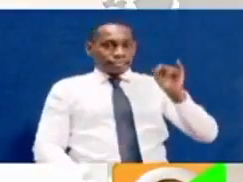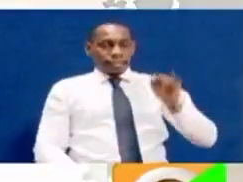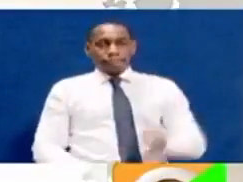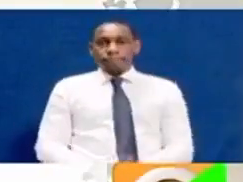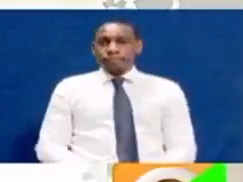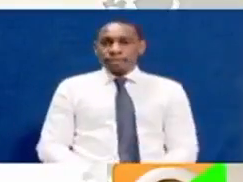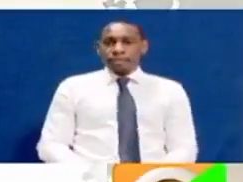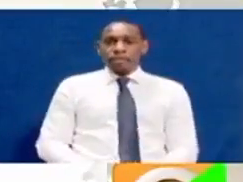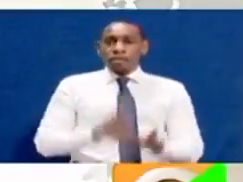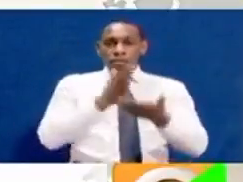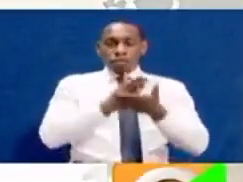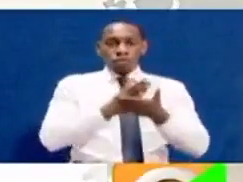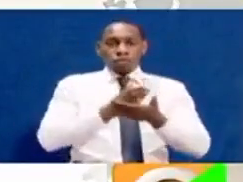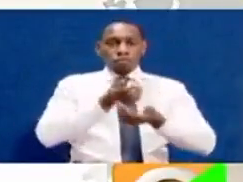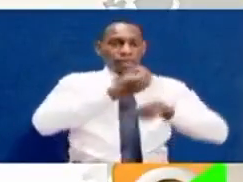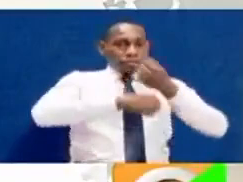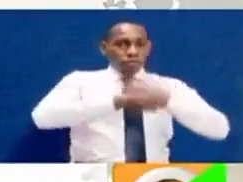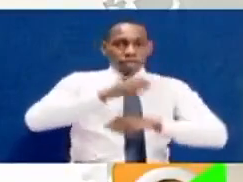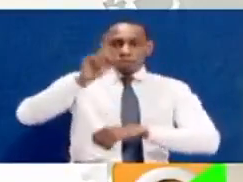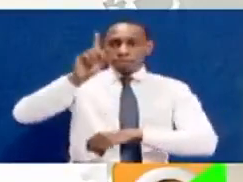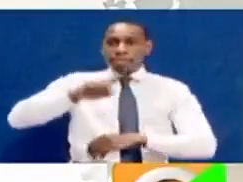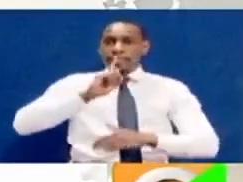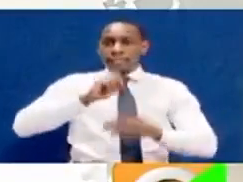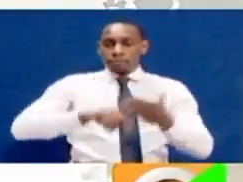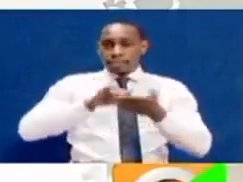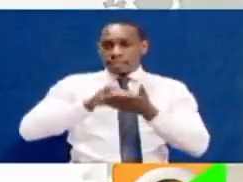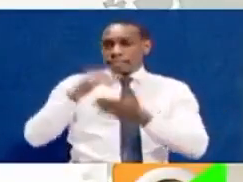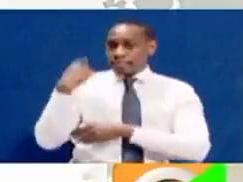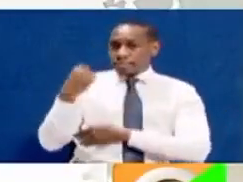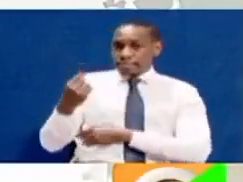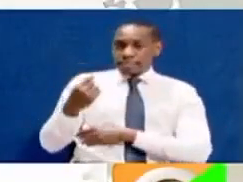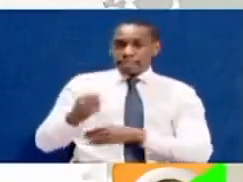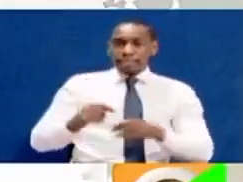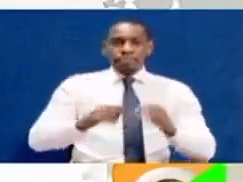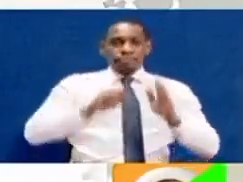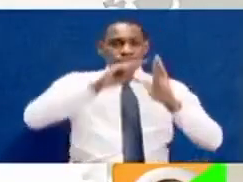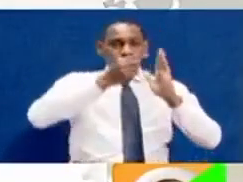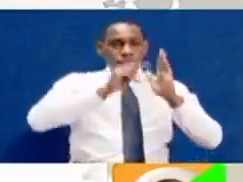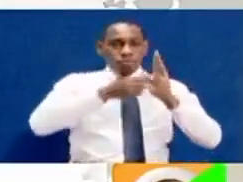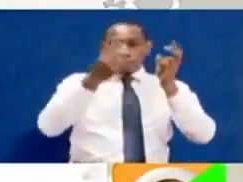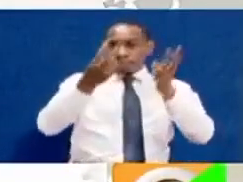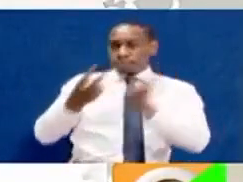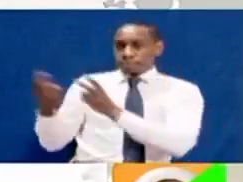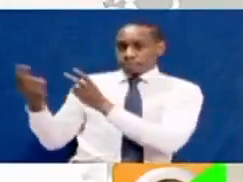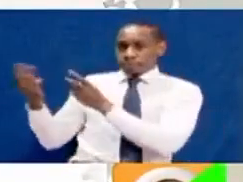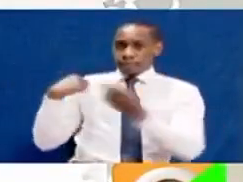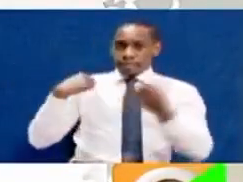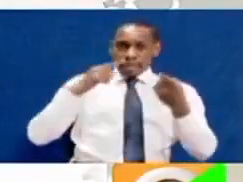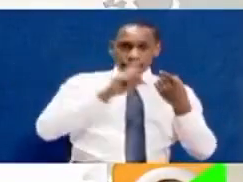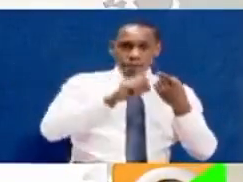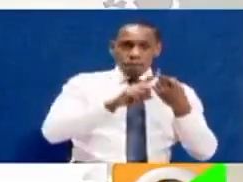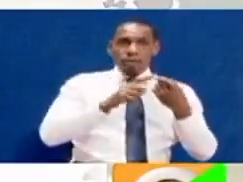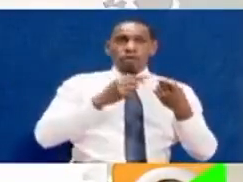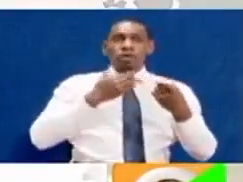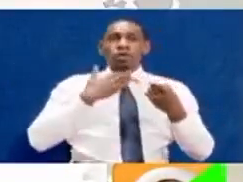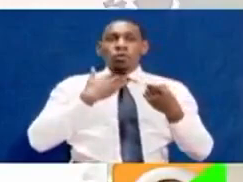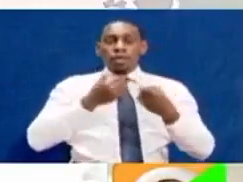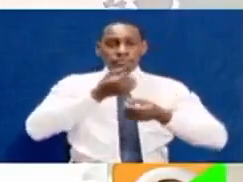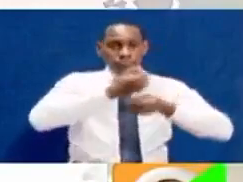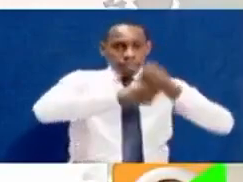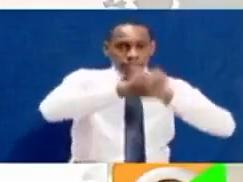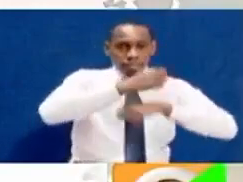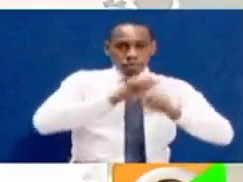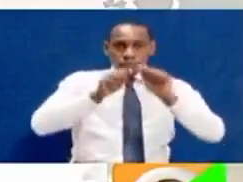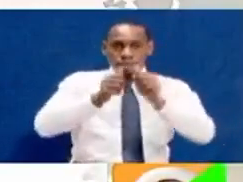Maraga. Indeed, appropriate measures must be taken is what he said in his statement yesterday, and these are some of them right now. One, he called for appropriate